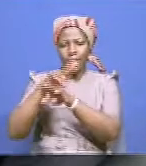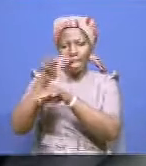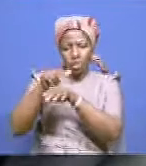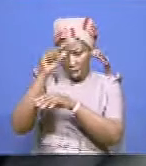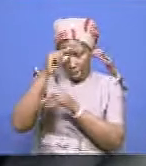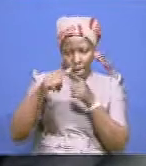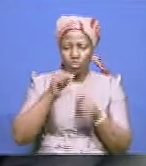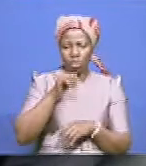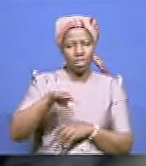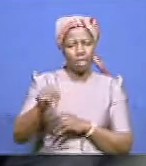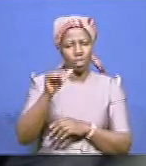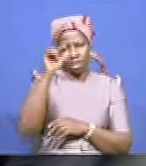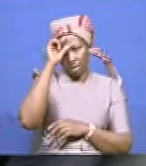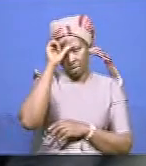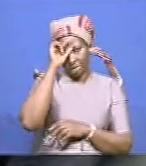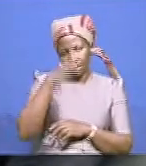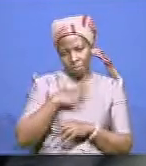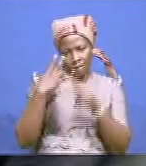county government, in my view.